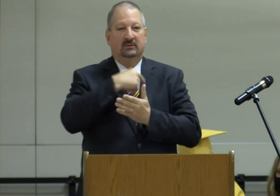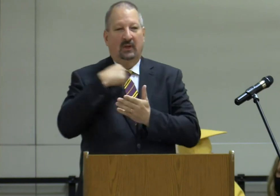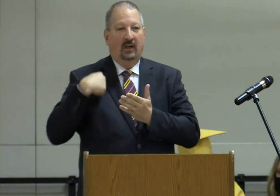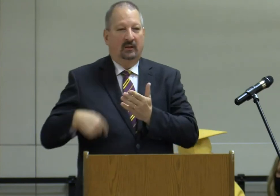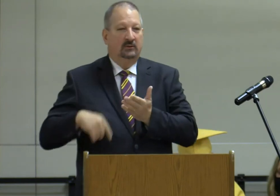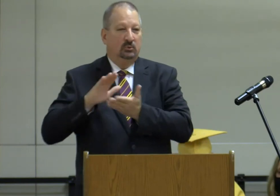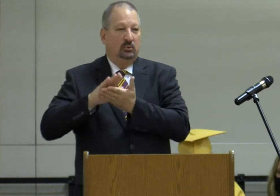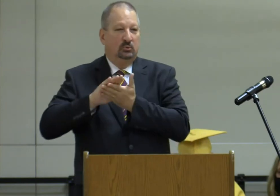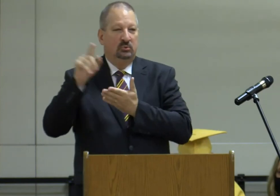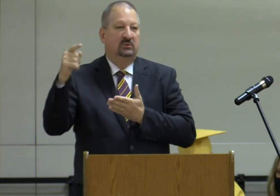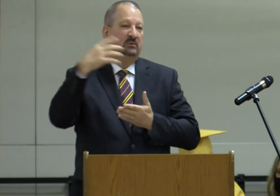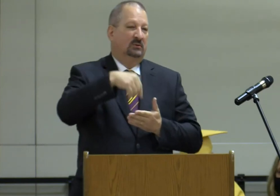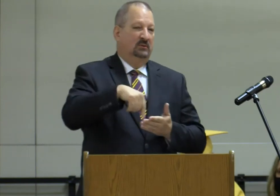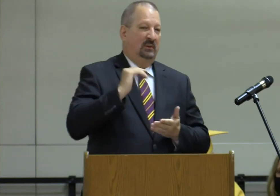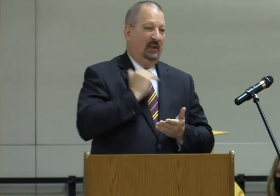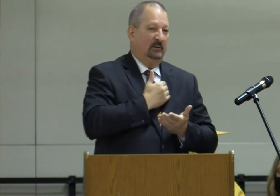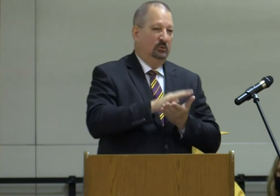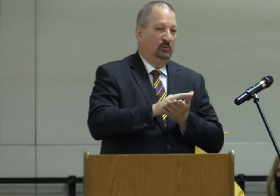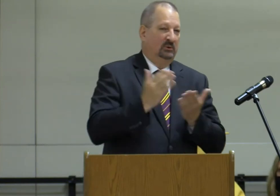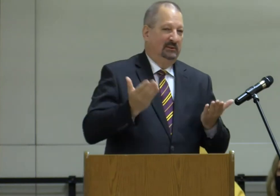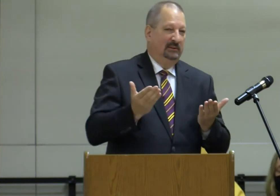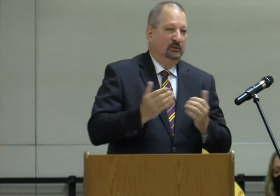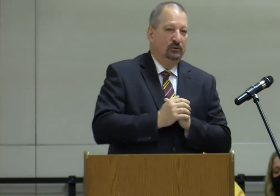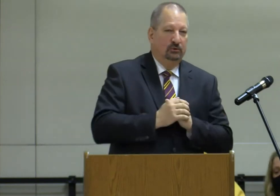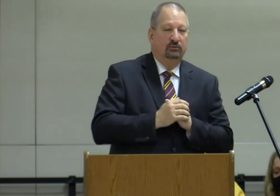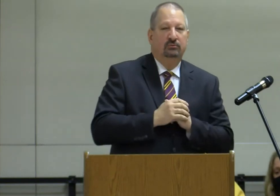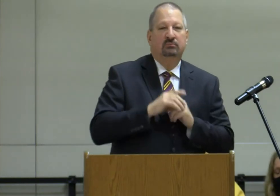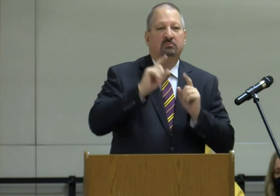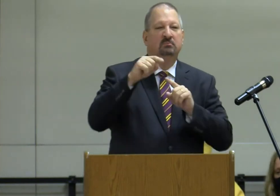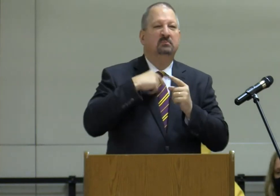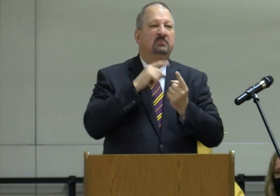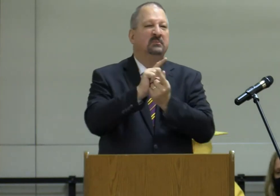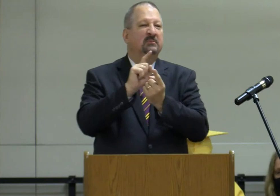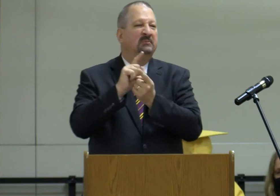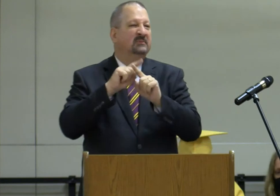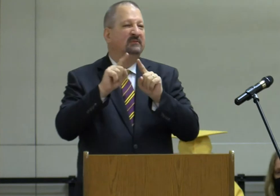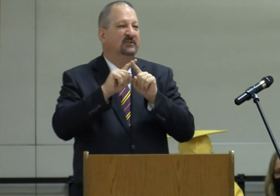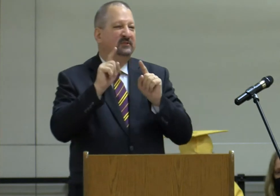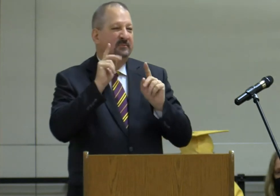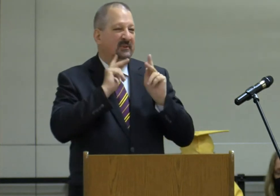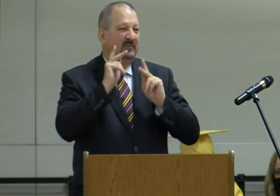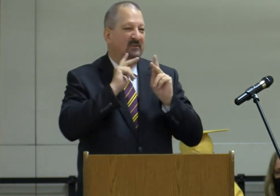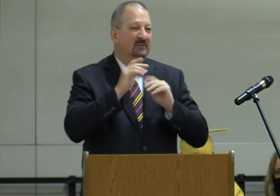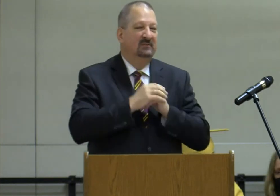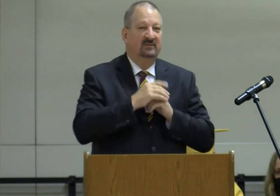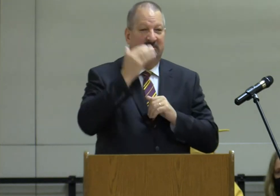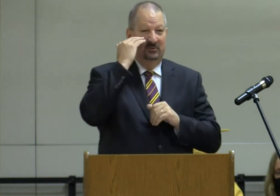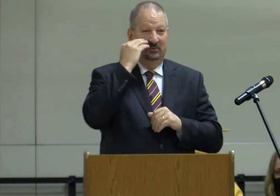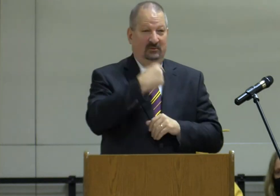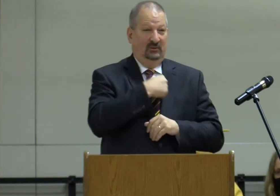We were developing partnerships in a school there in China and collaborating with our school here. So